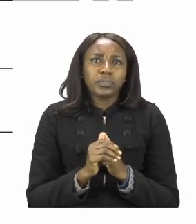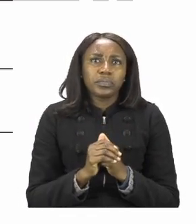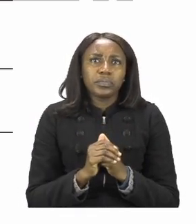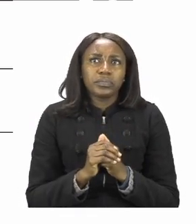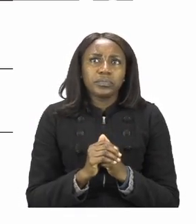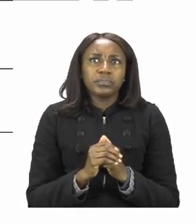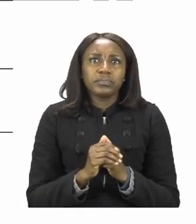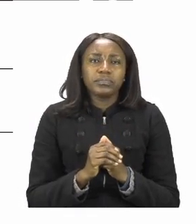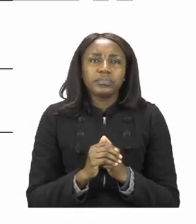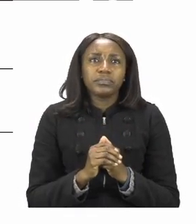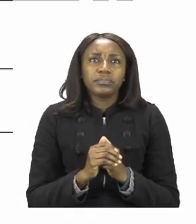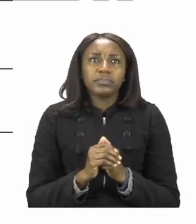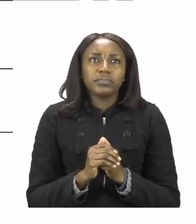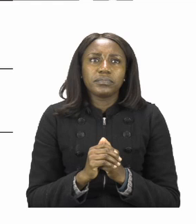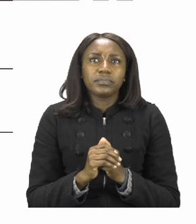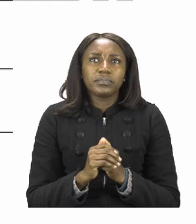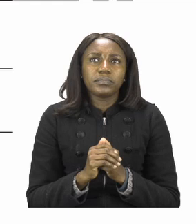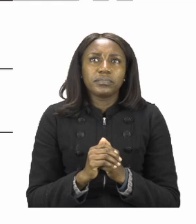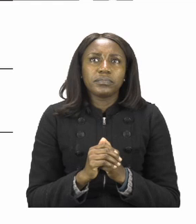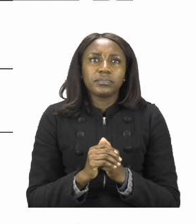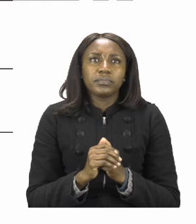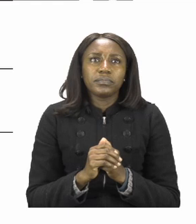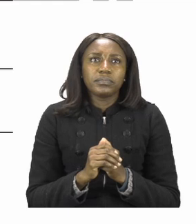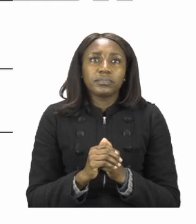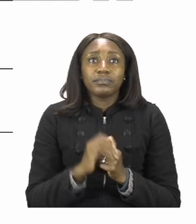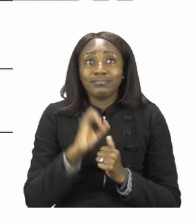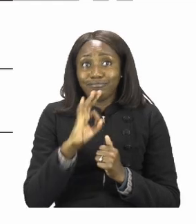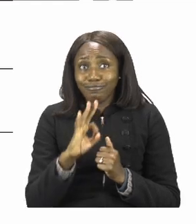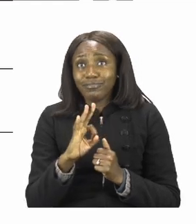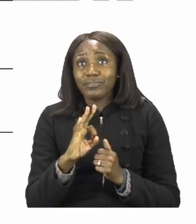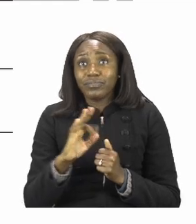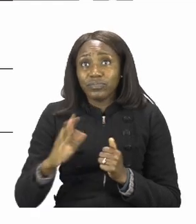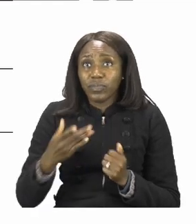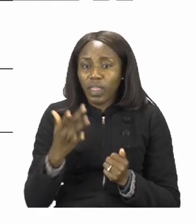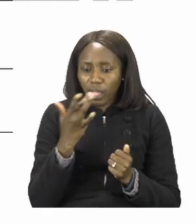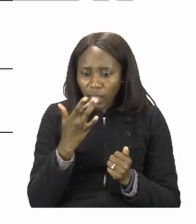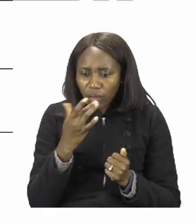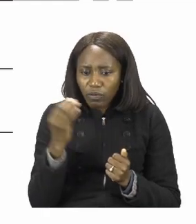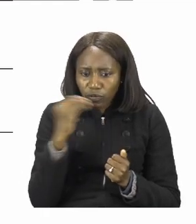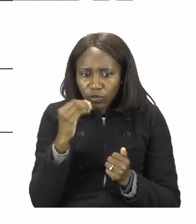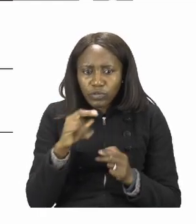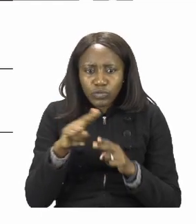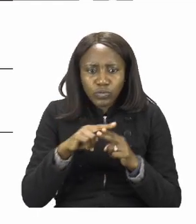What spoon must you use to taste food?